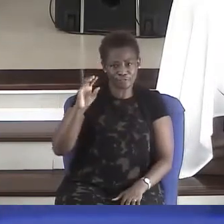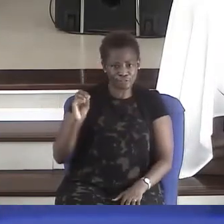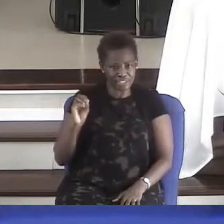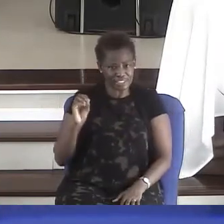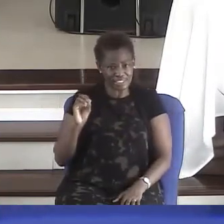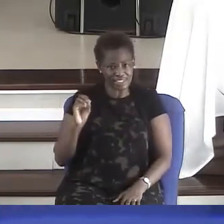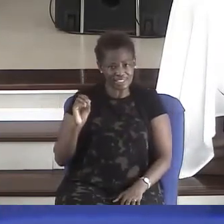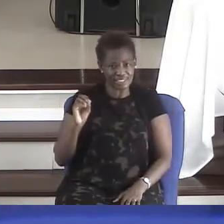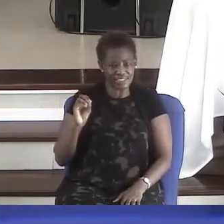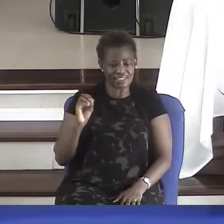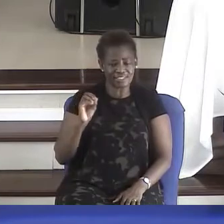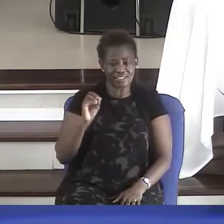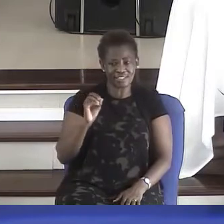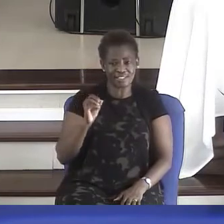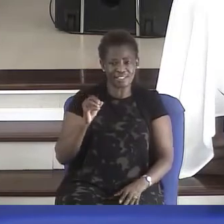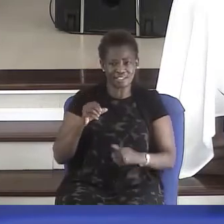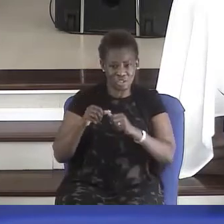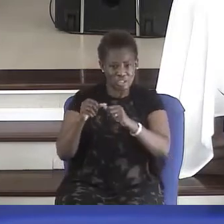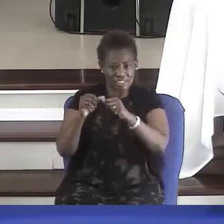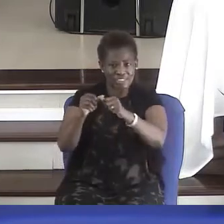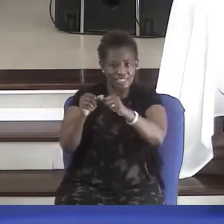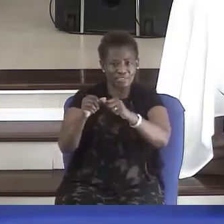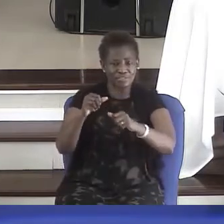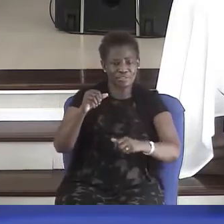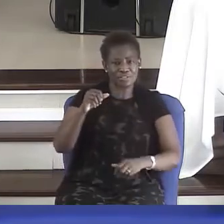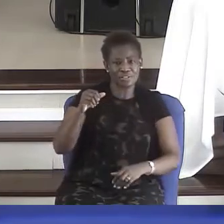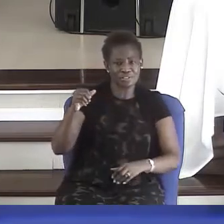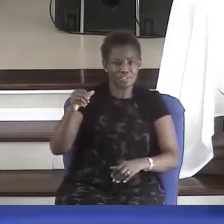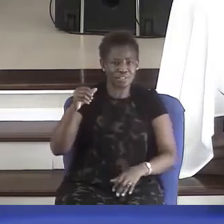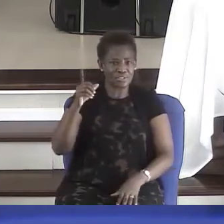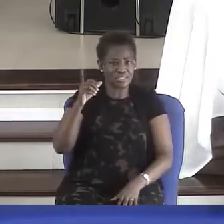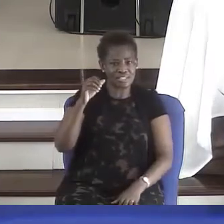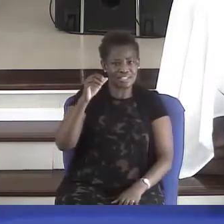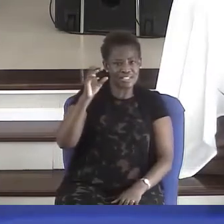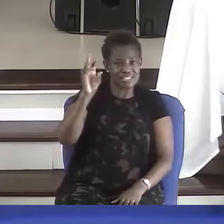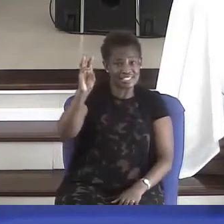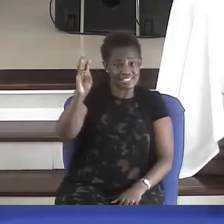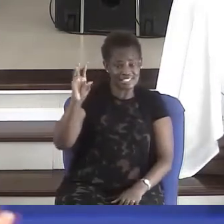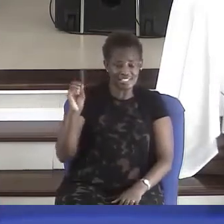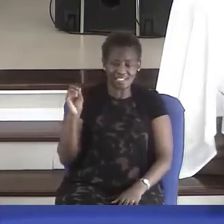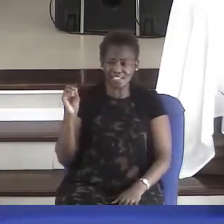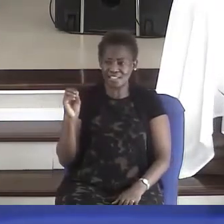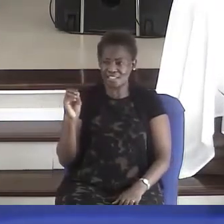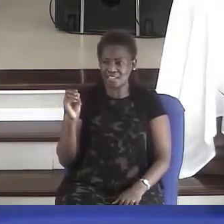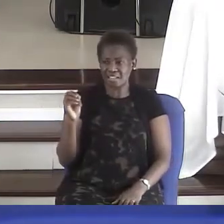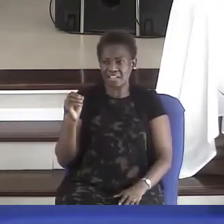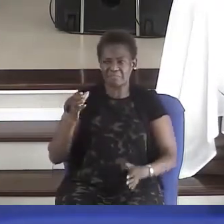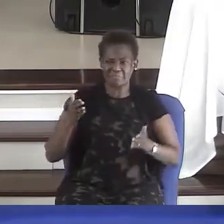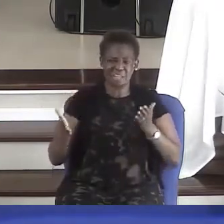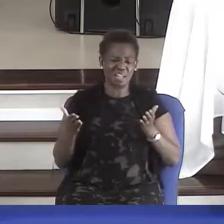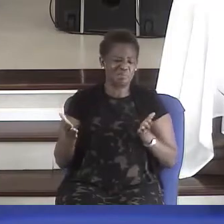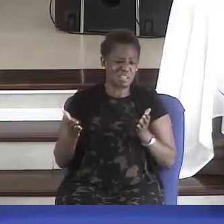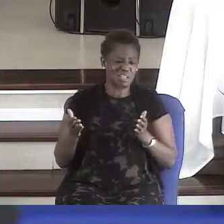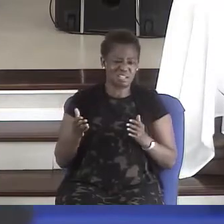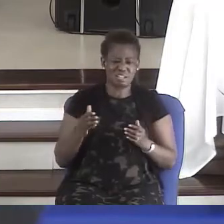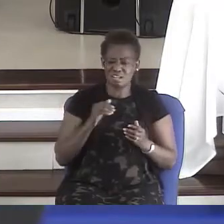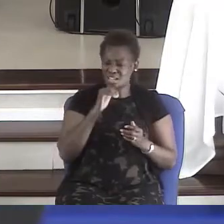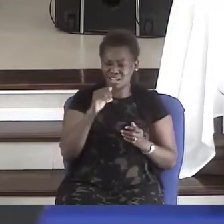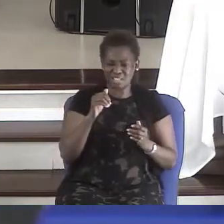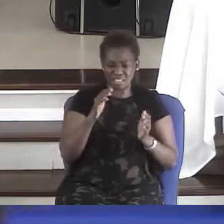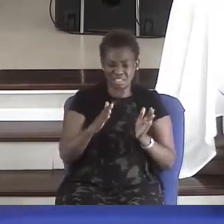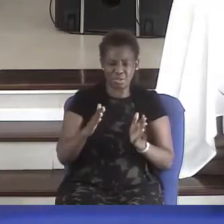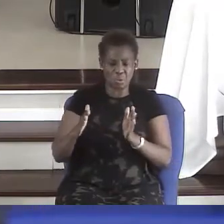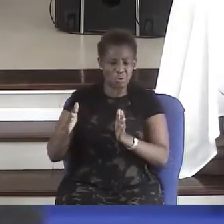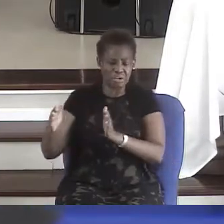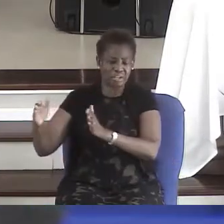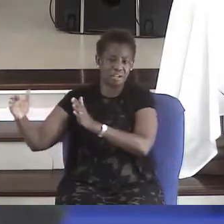60, I challenge you. Now, this may not come in the chronological order,